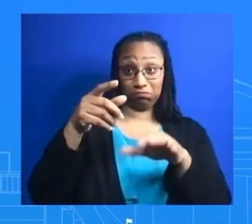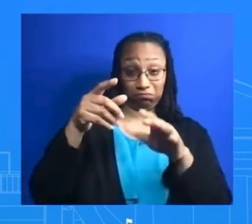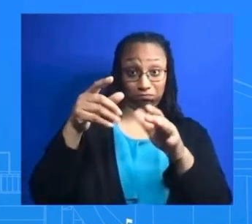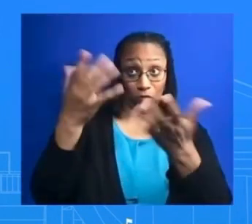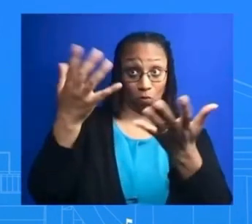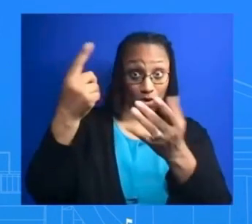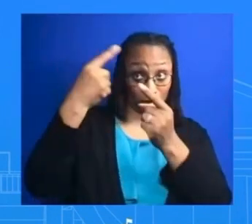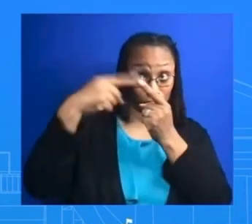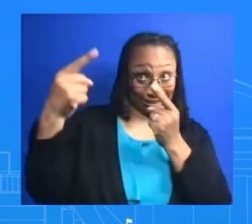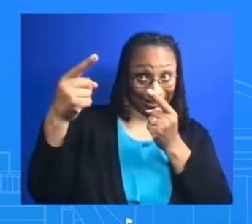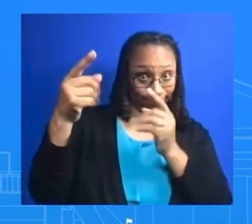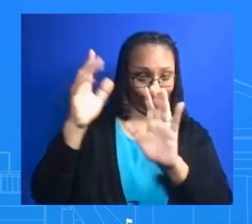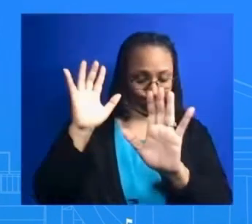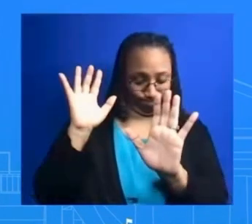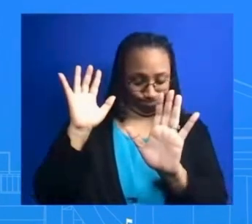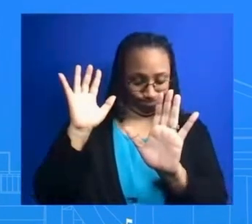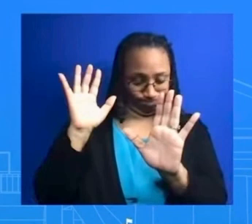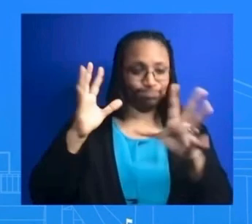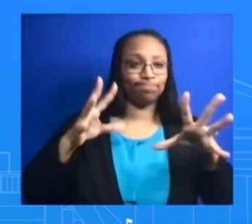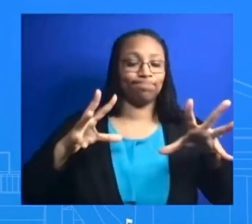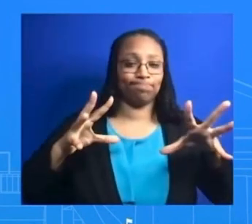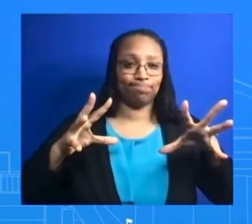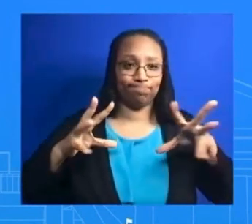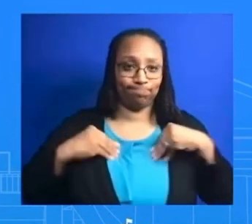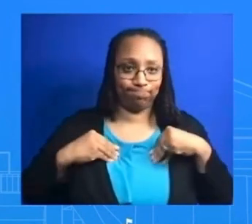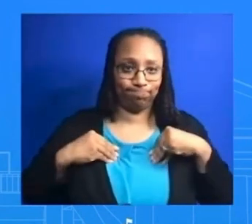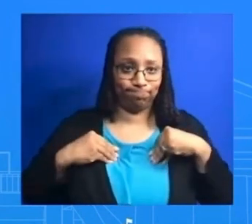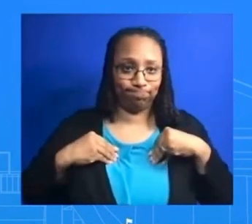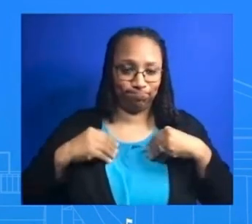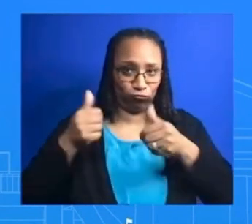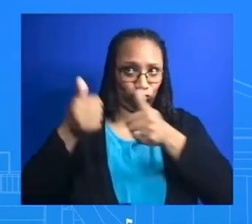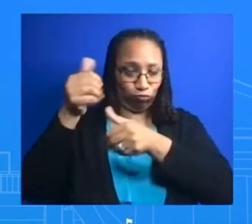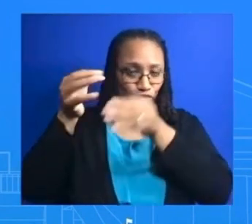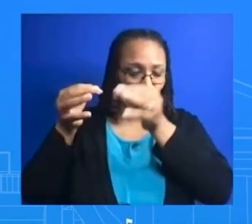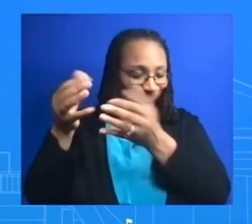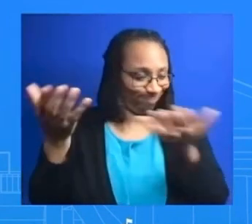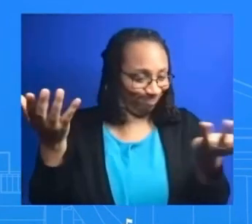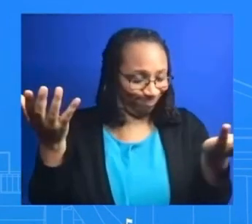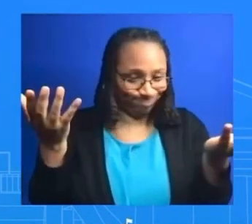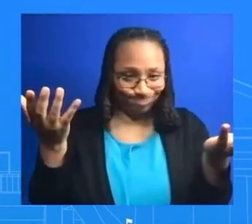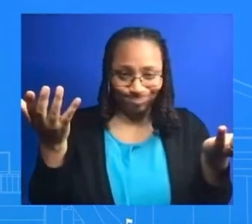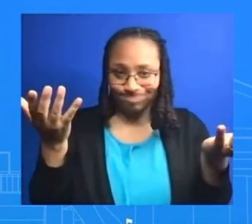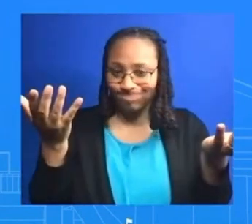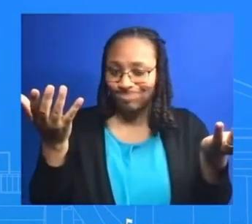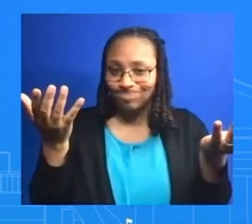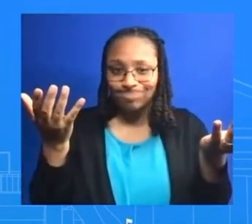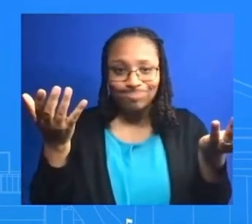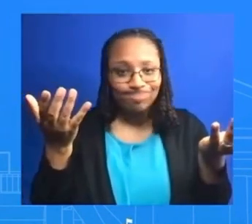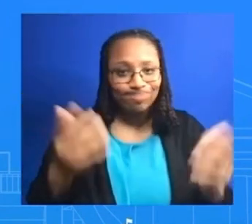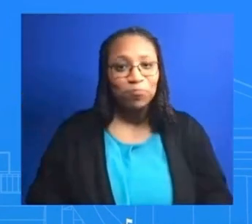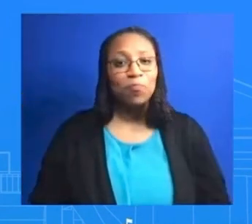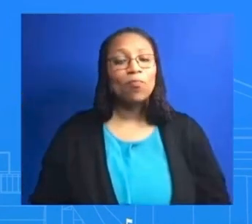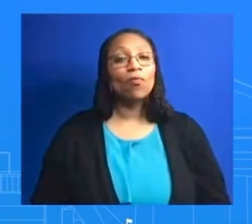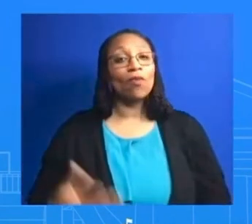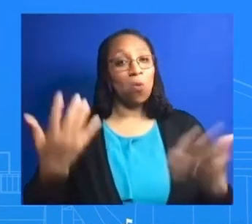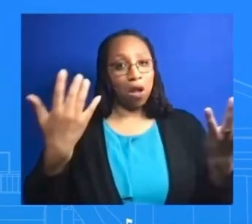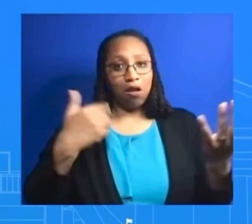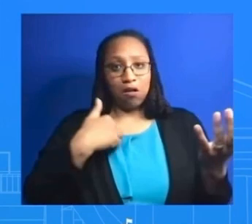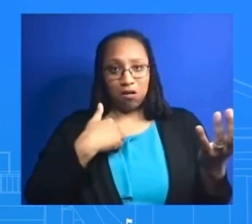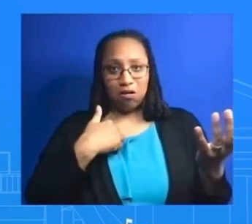Justice Kagan. We largely agree with the points that were made in the dissent. You know, in terms of the PPP